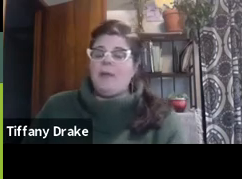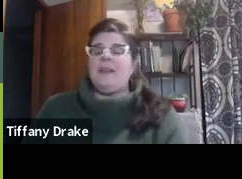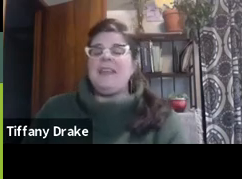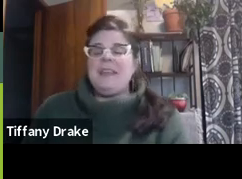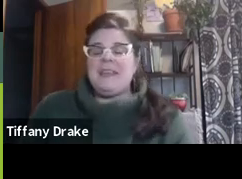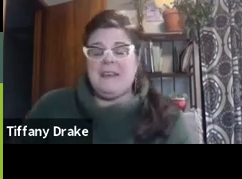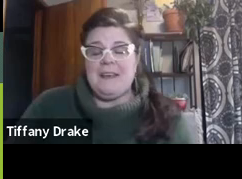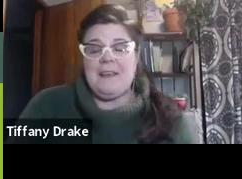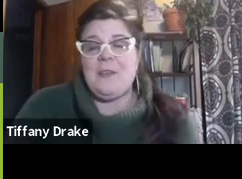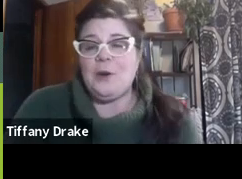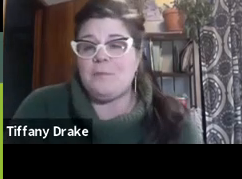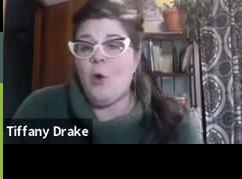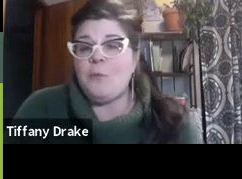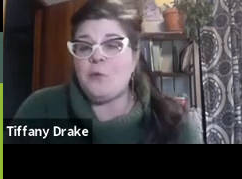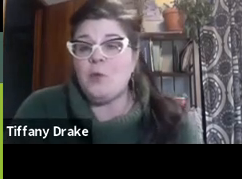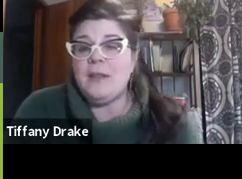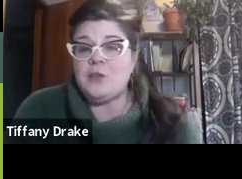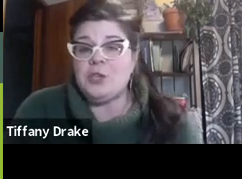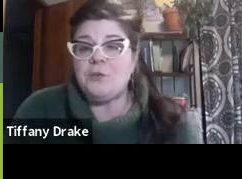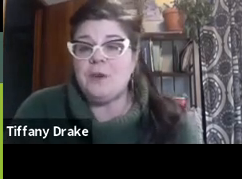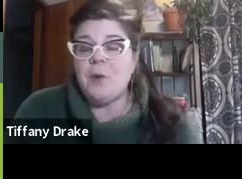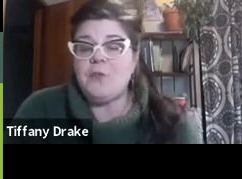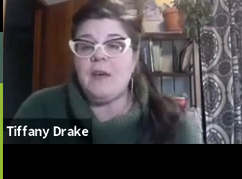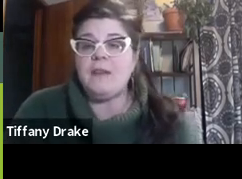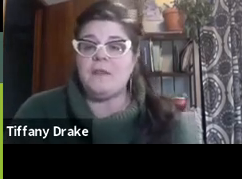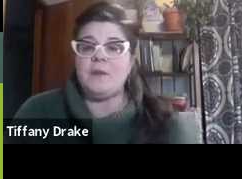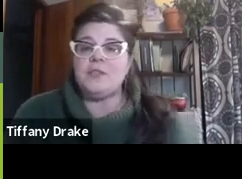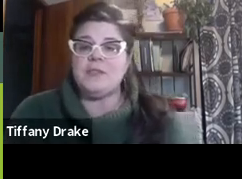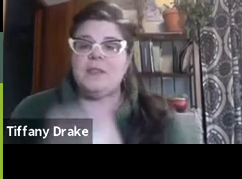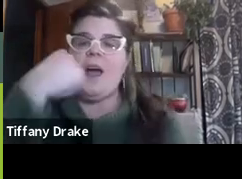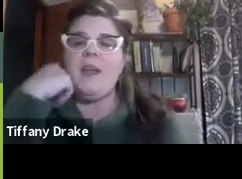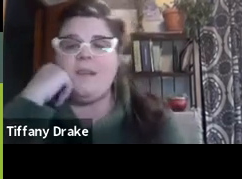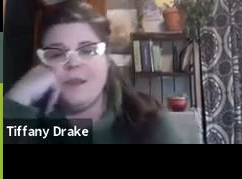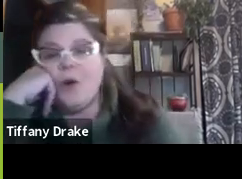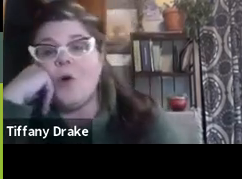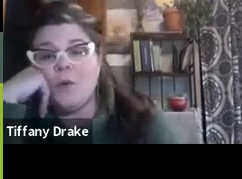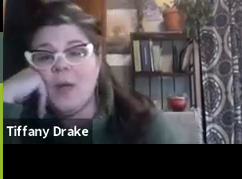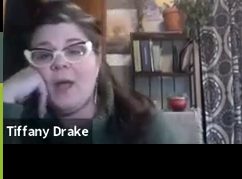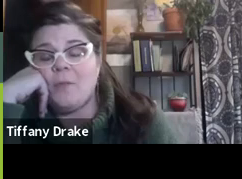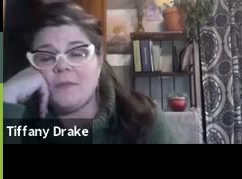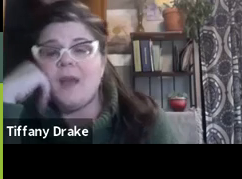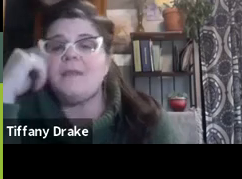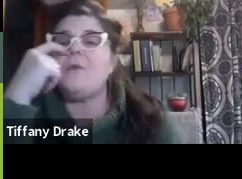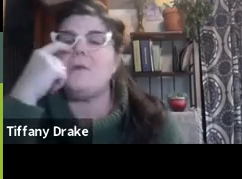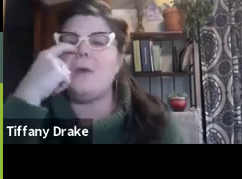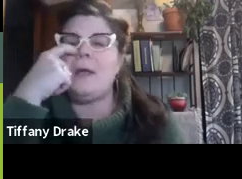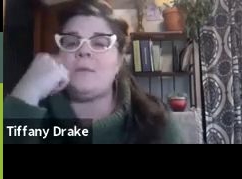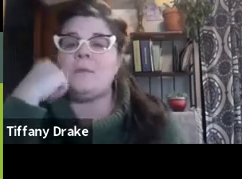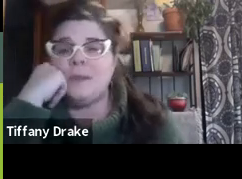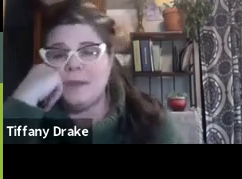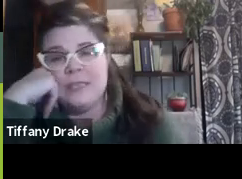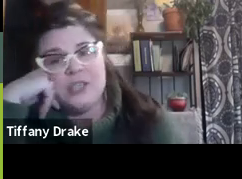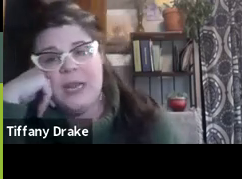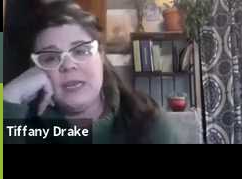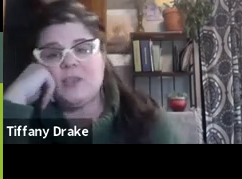home, they're homeschooling their children, most of us. So it's just a lot. Overwhelmed, lots of